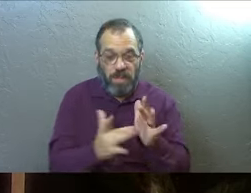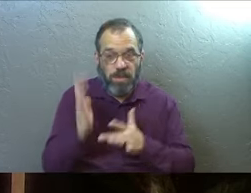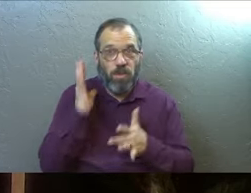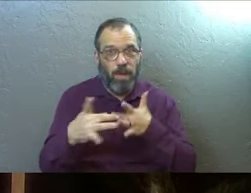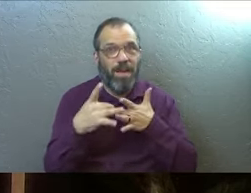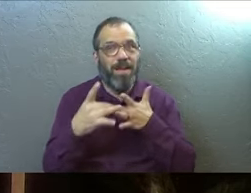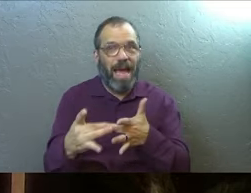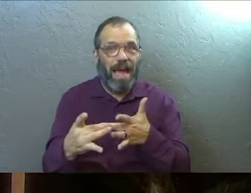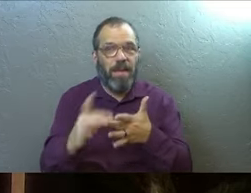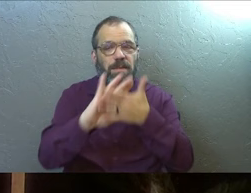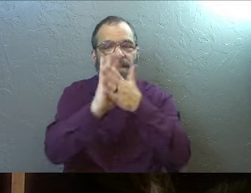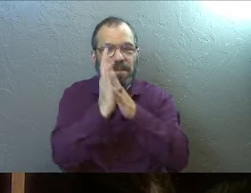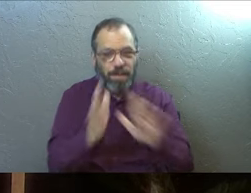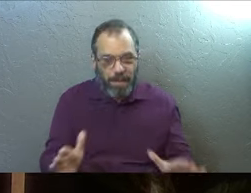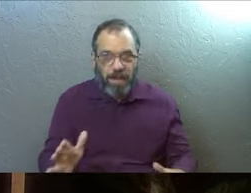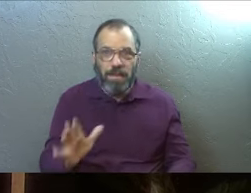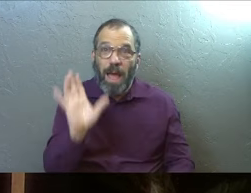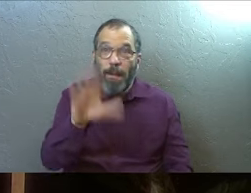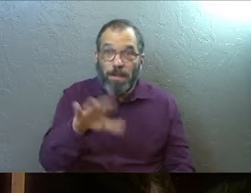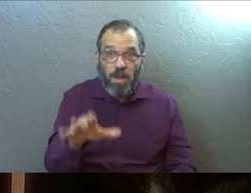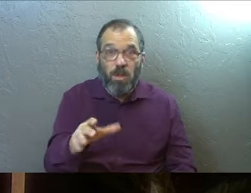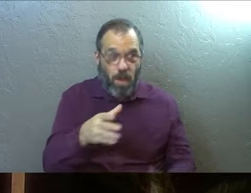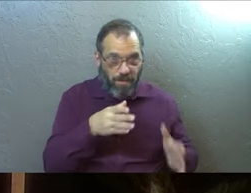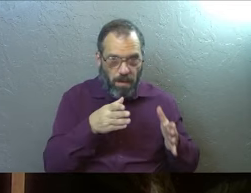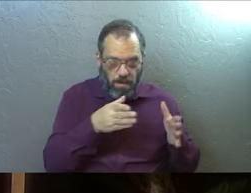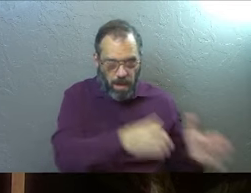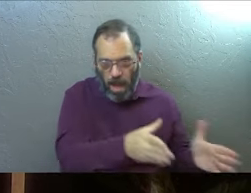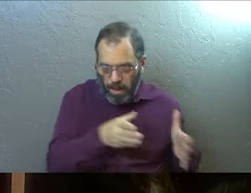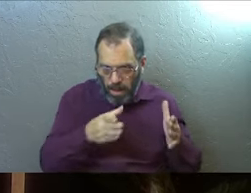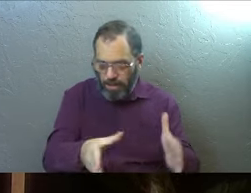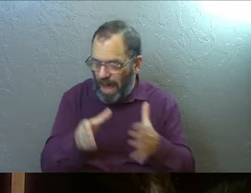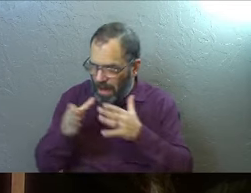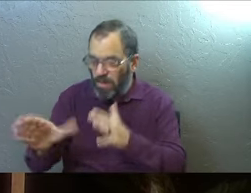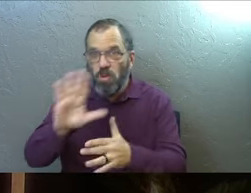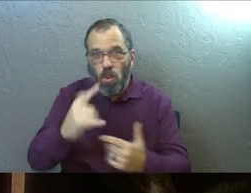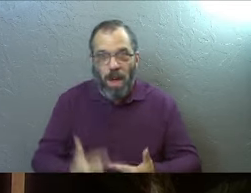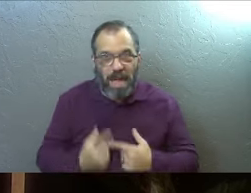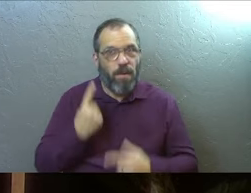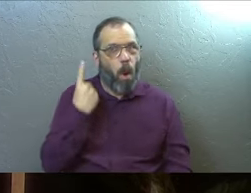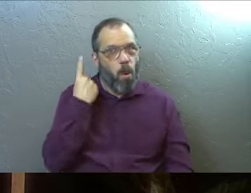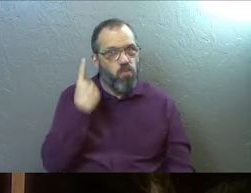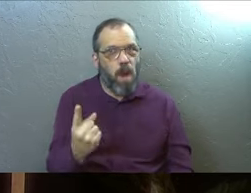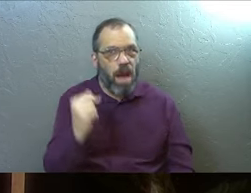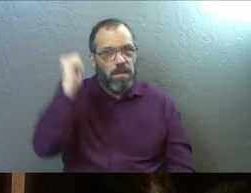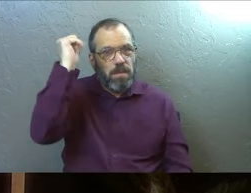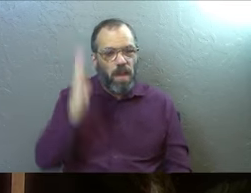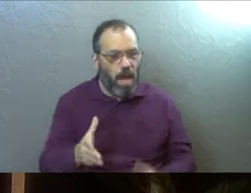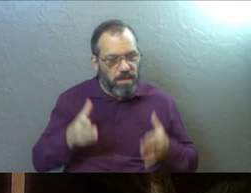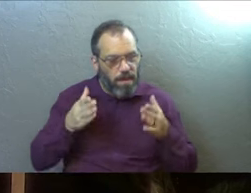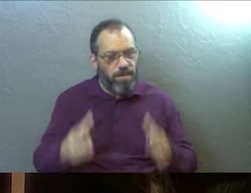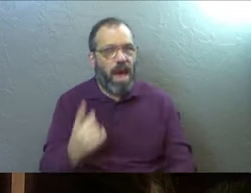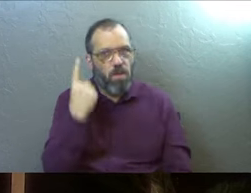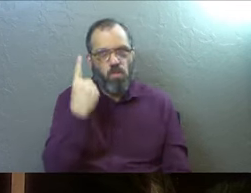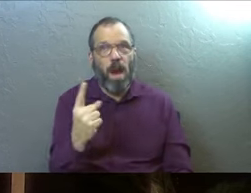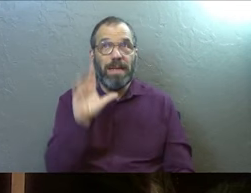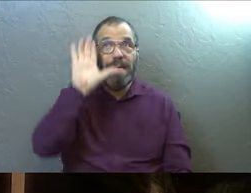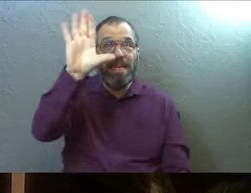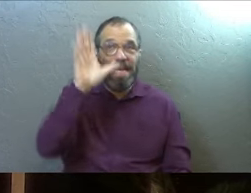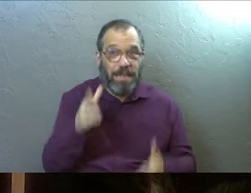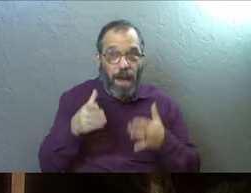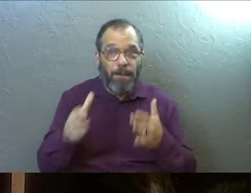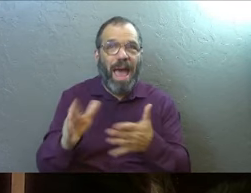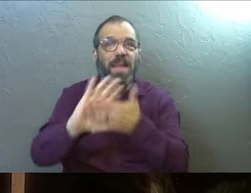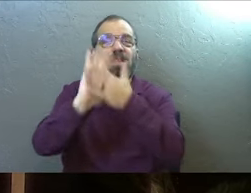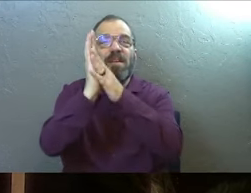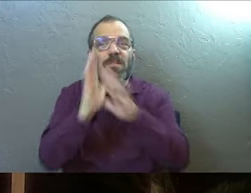of peace. You got a lot of paths that you can walk in your life. Only one of them is God's path. And his path is a